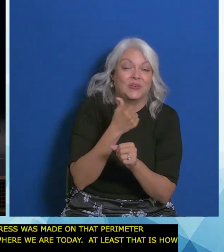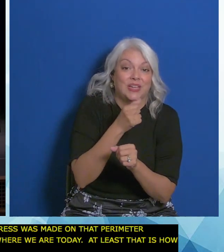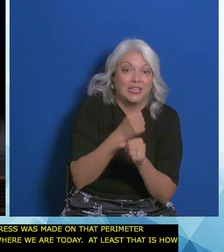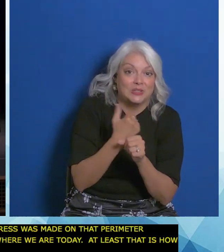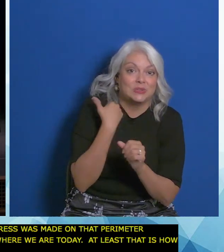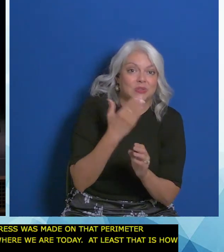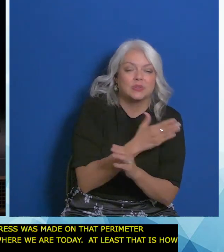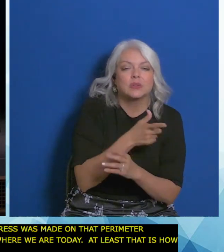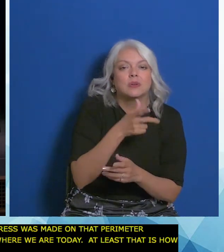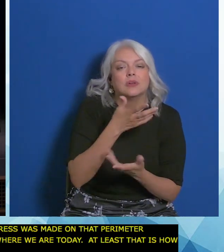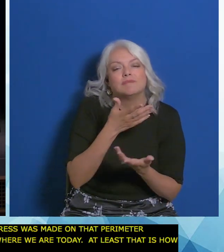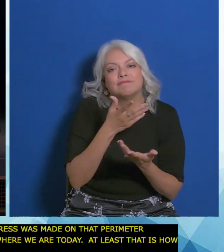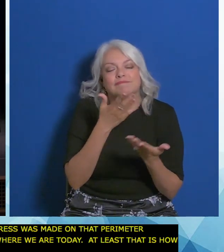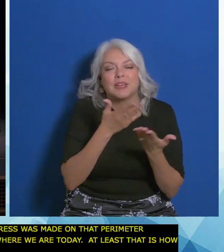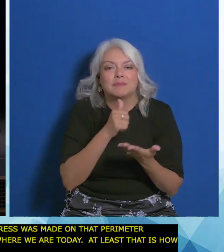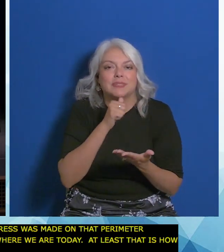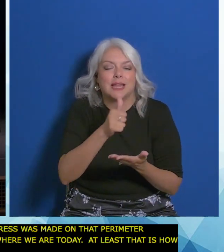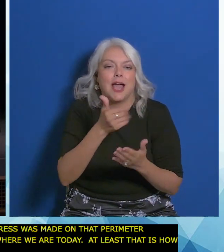poor capital planning.